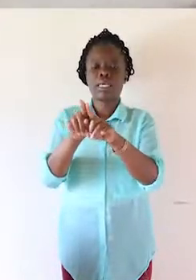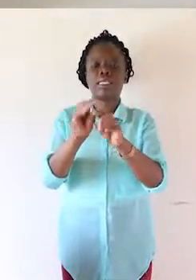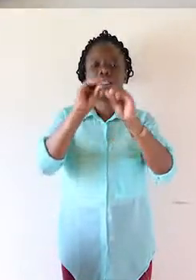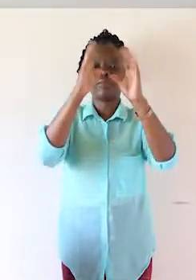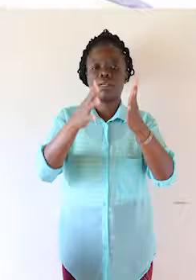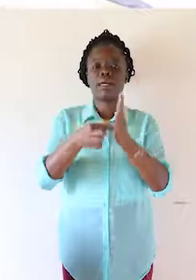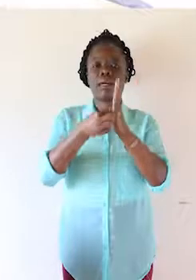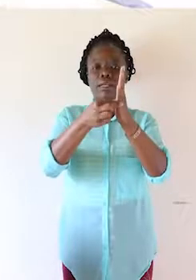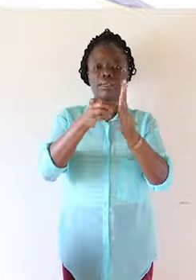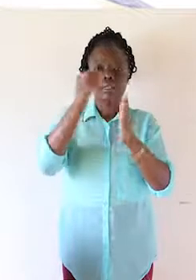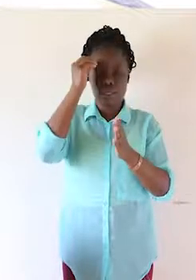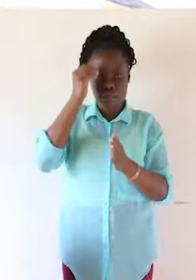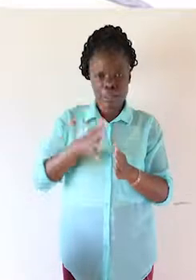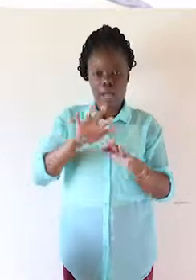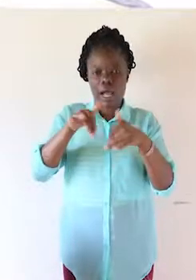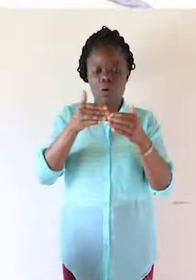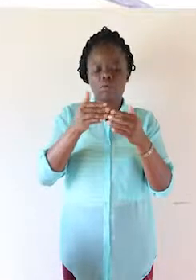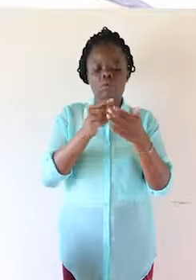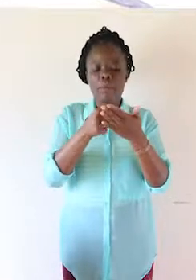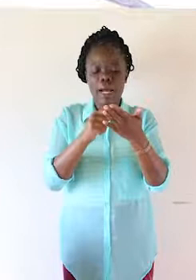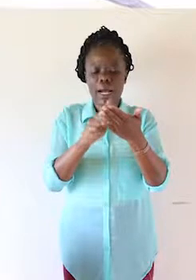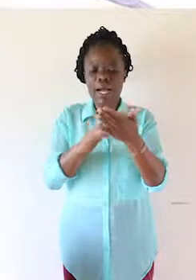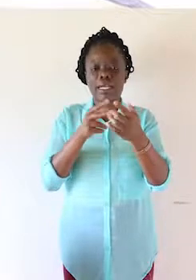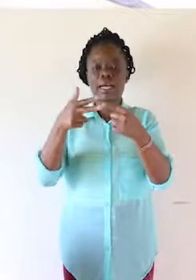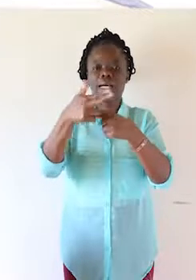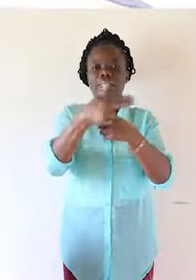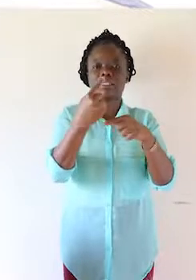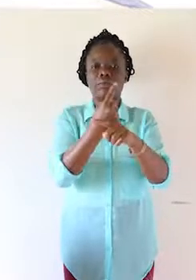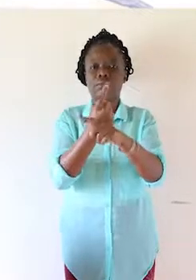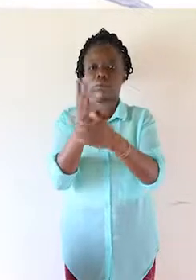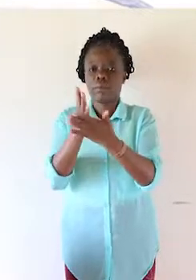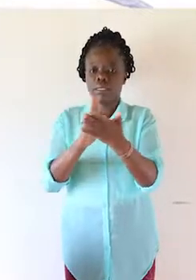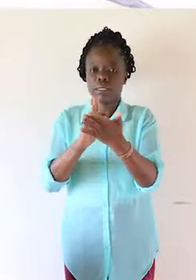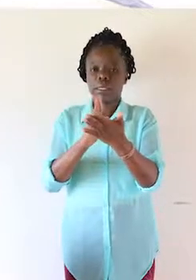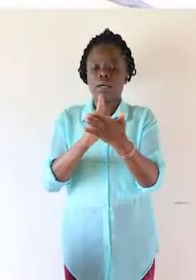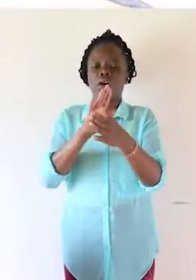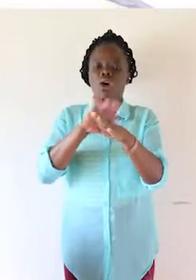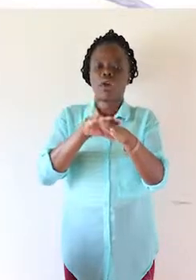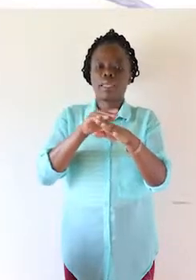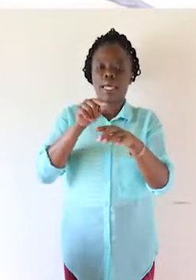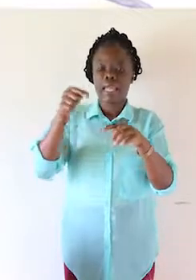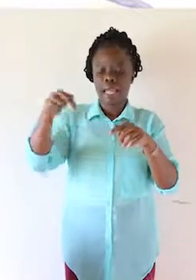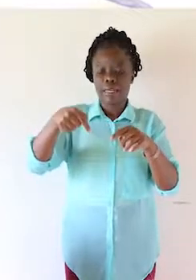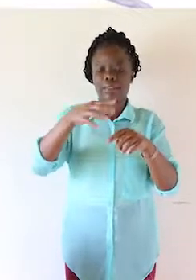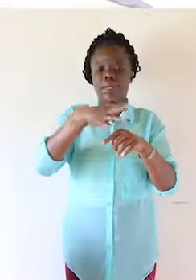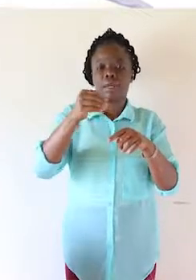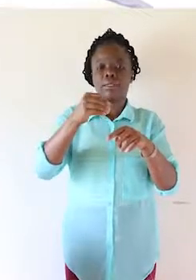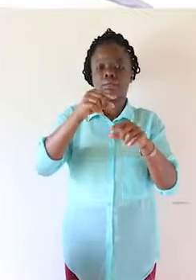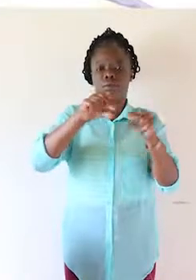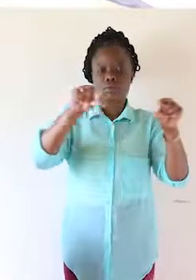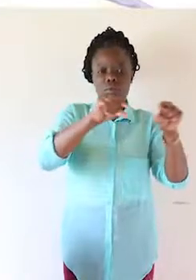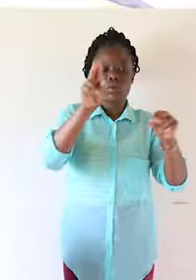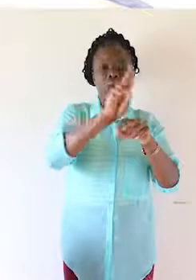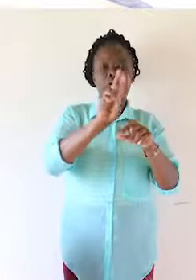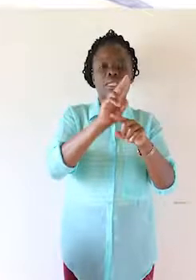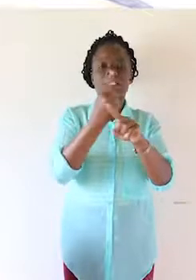Also, the intervener guides the learner how to mark and cut mortises and tenons on the legs and